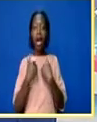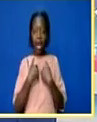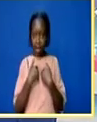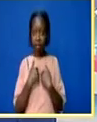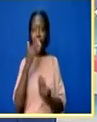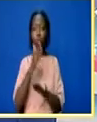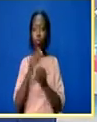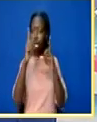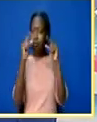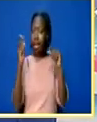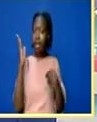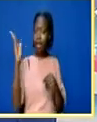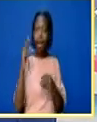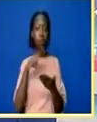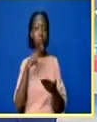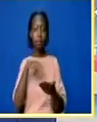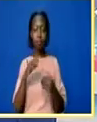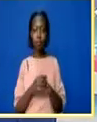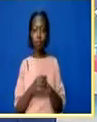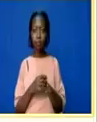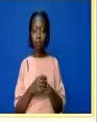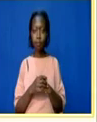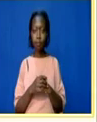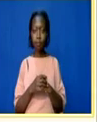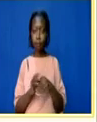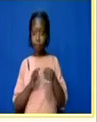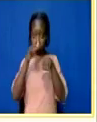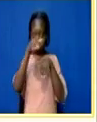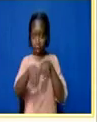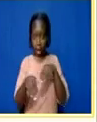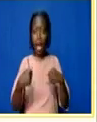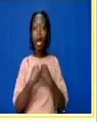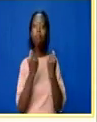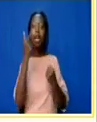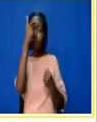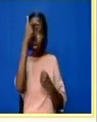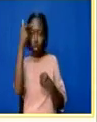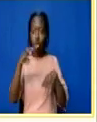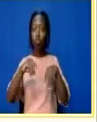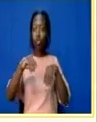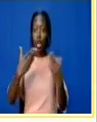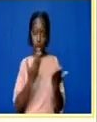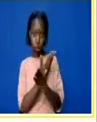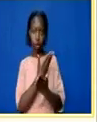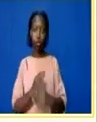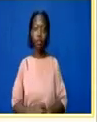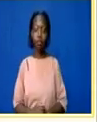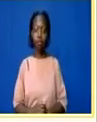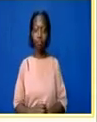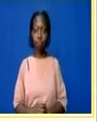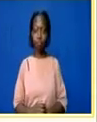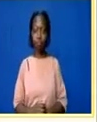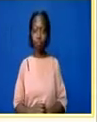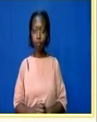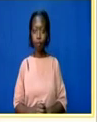here. Read the fact for us. Landslides occur as a result of soil erosion.